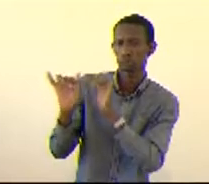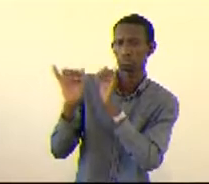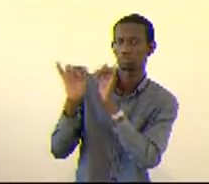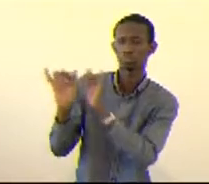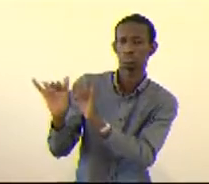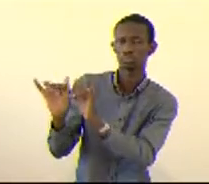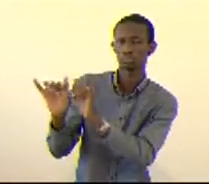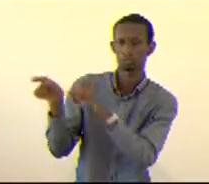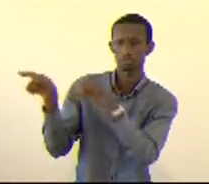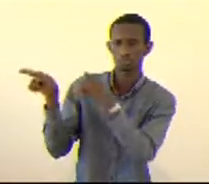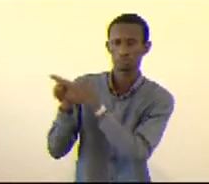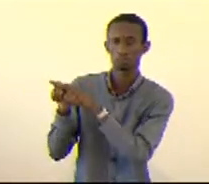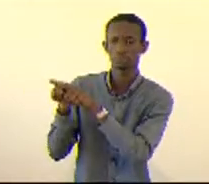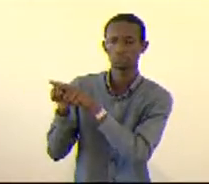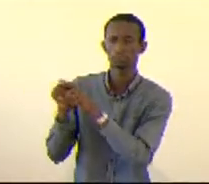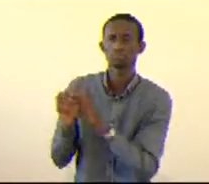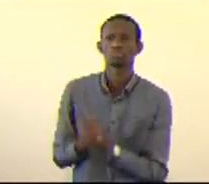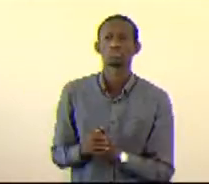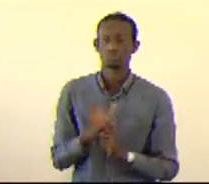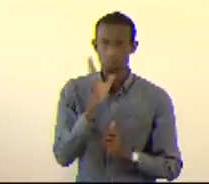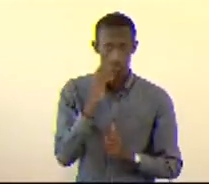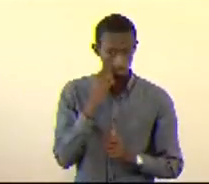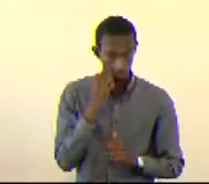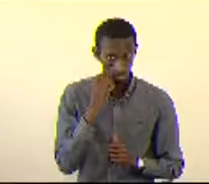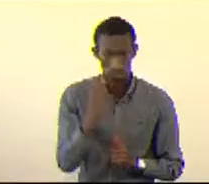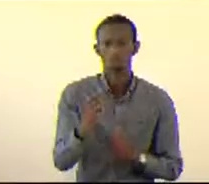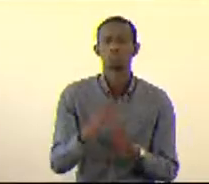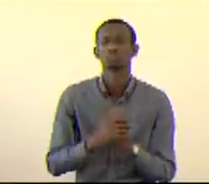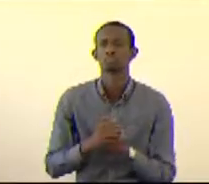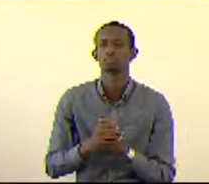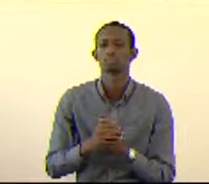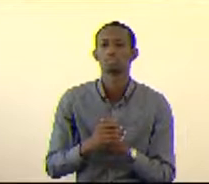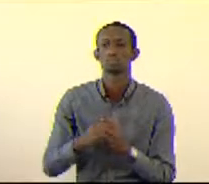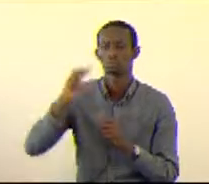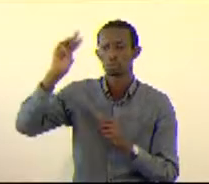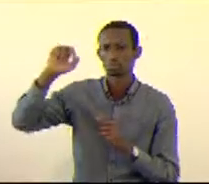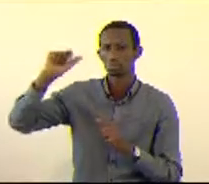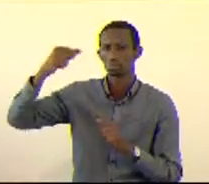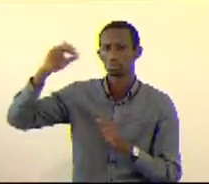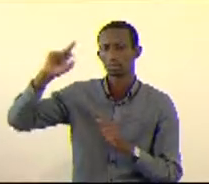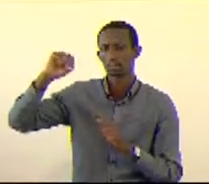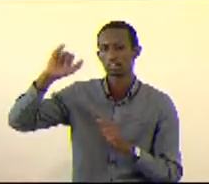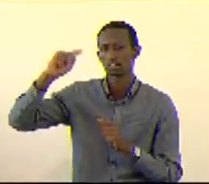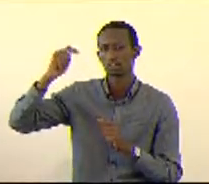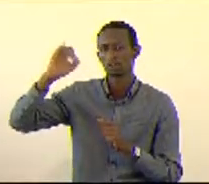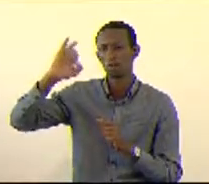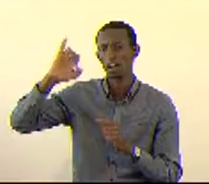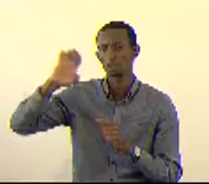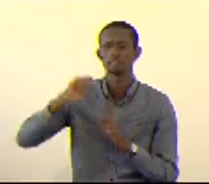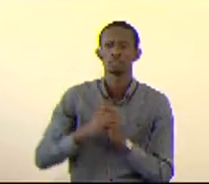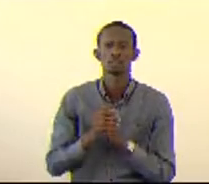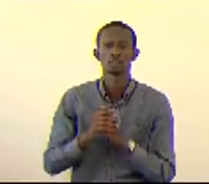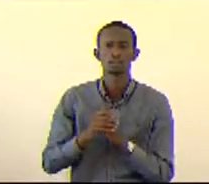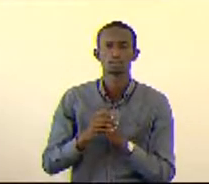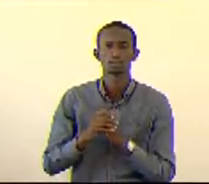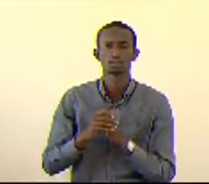is. Let us look at a more magnified diagram of the heating curve. So here we have the heating curve